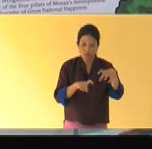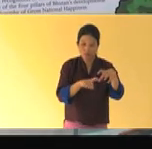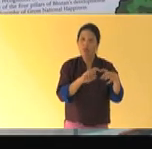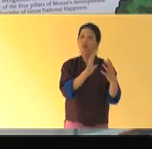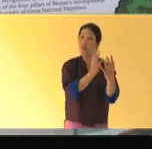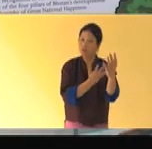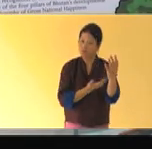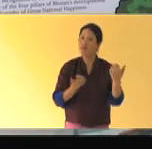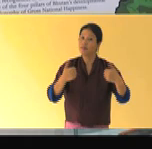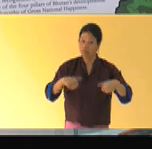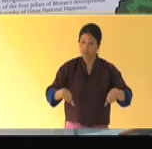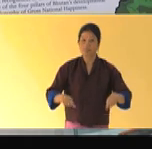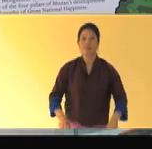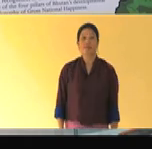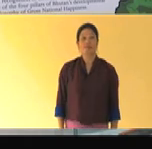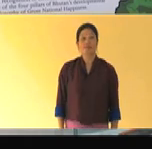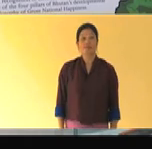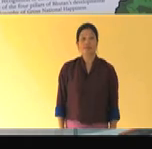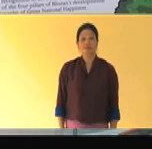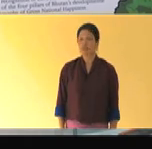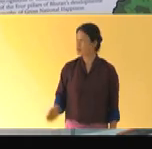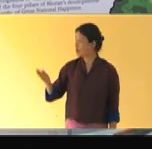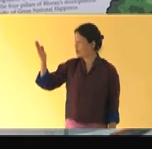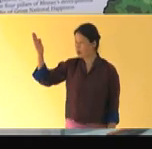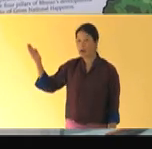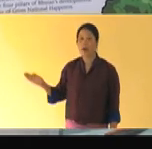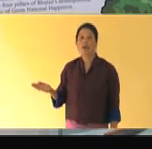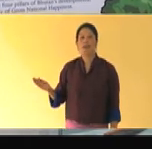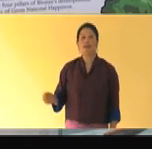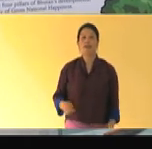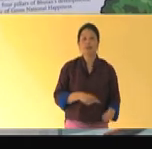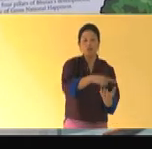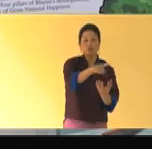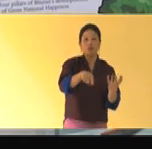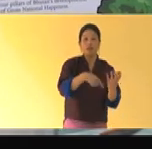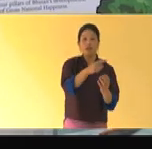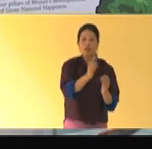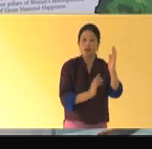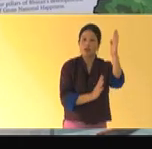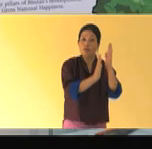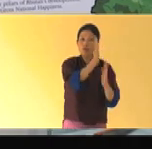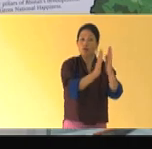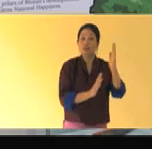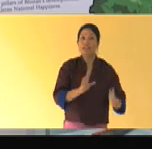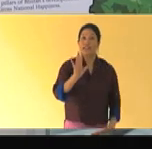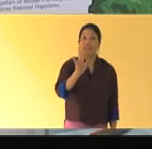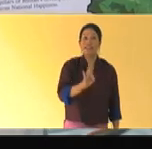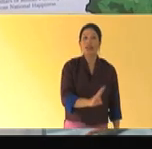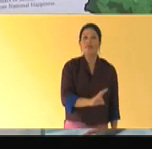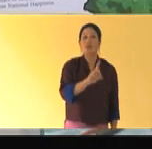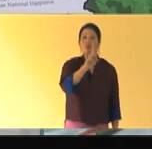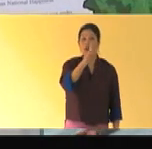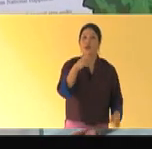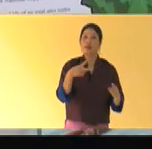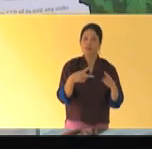migrating species in the protected areas. Similarly, we are also showing the forest cover of Bhutan, which is around 71% of the country. Here